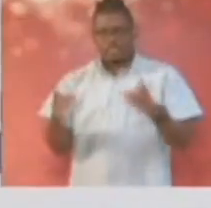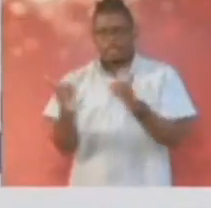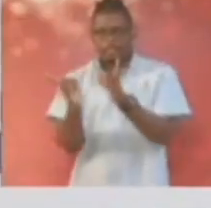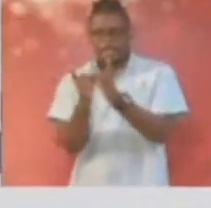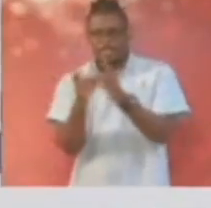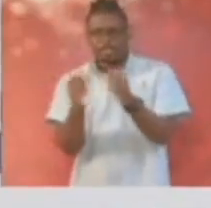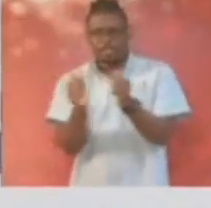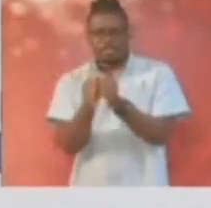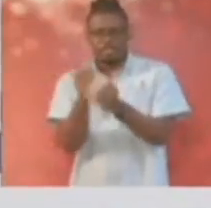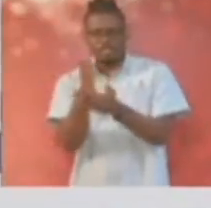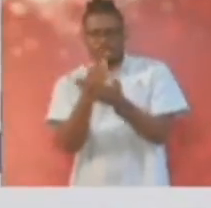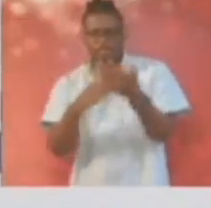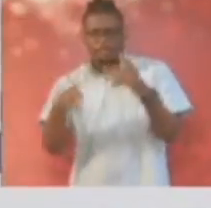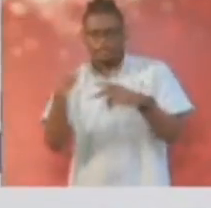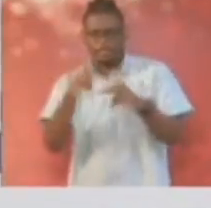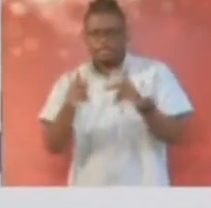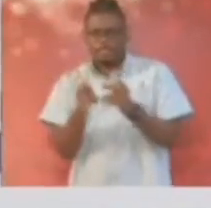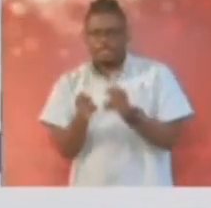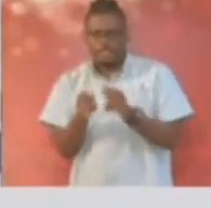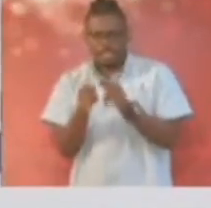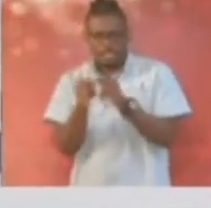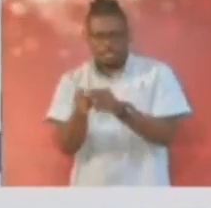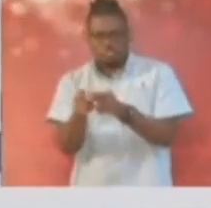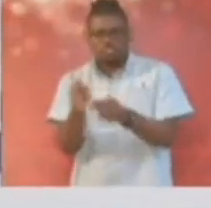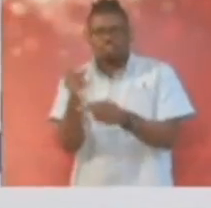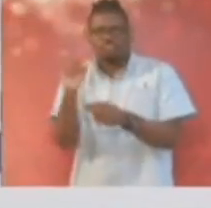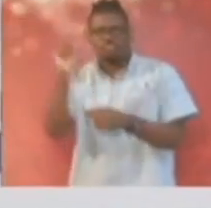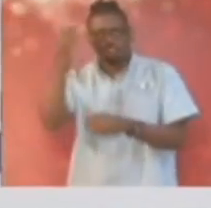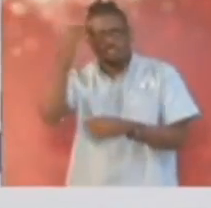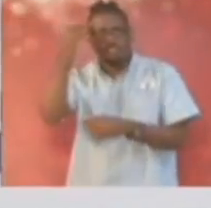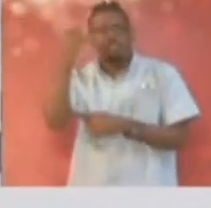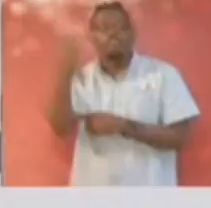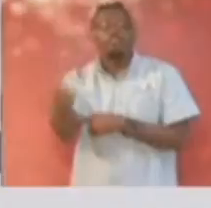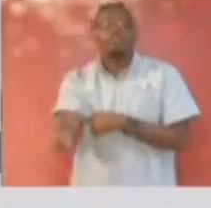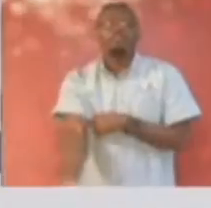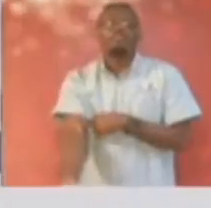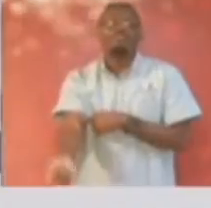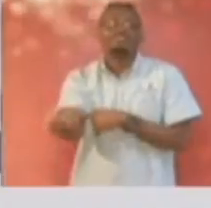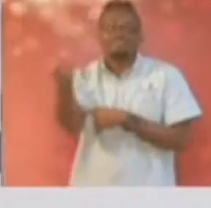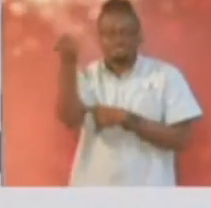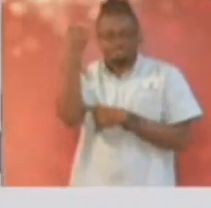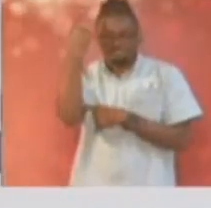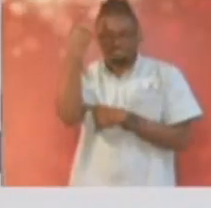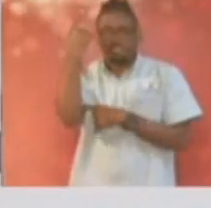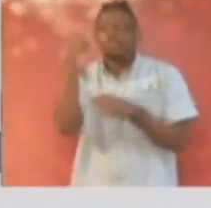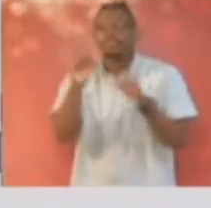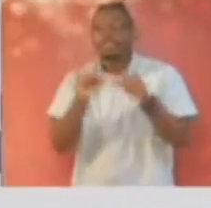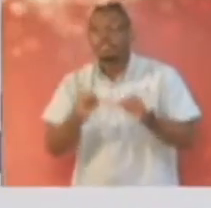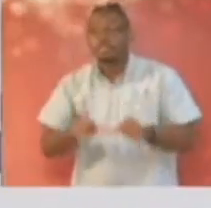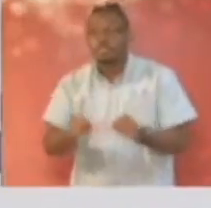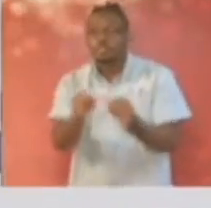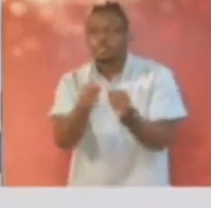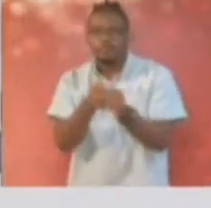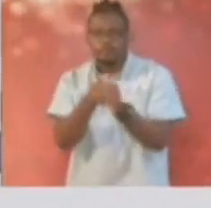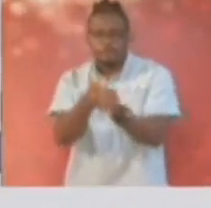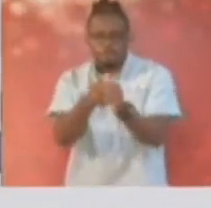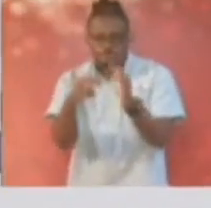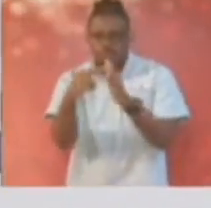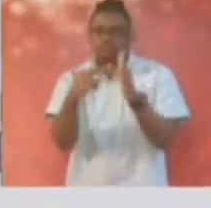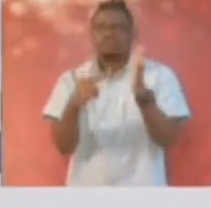organizations, and they understand and they endorse the need to continue adhering to our guidelines and